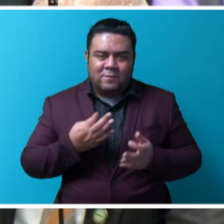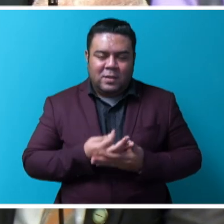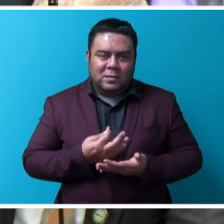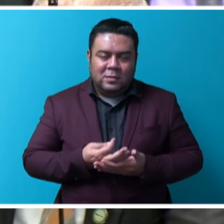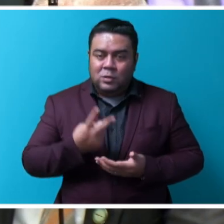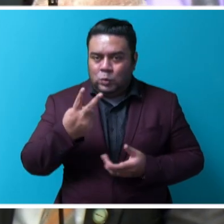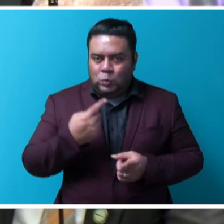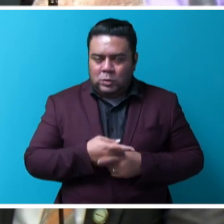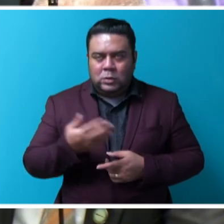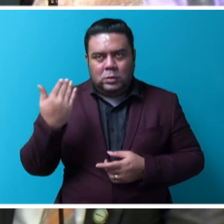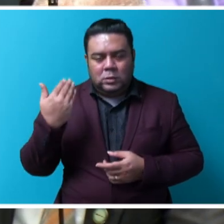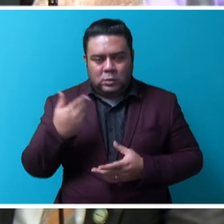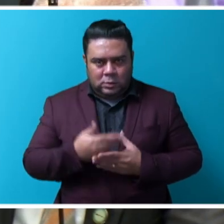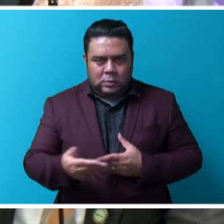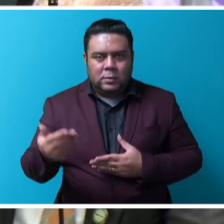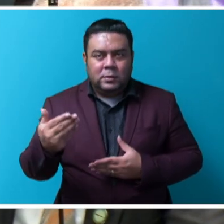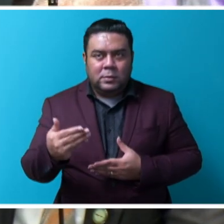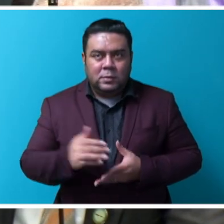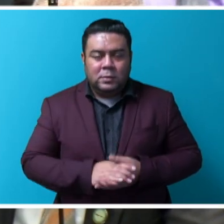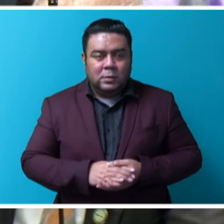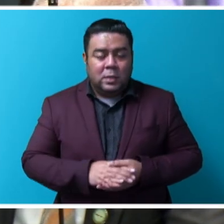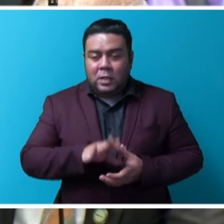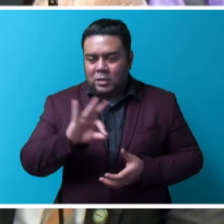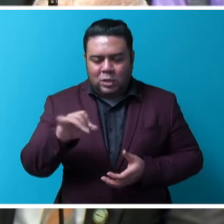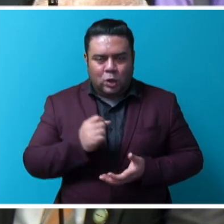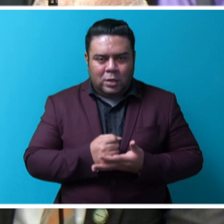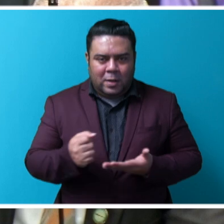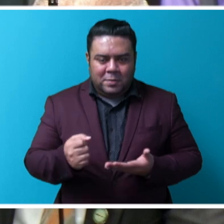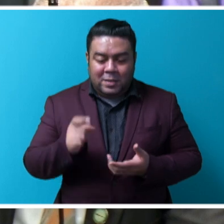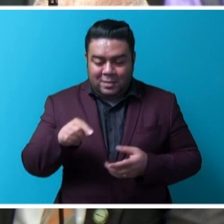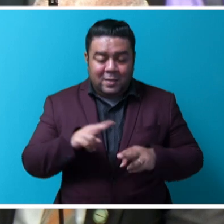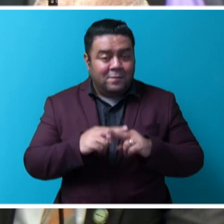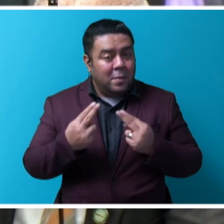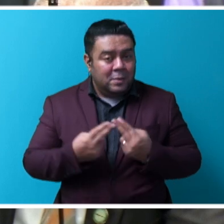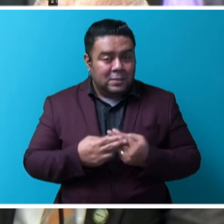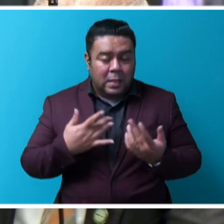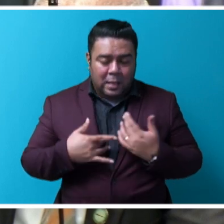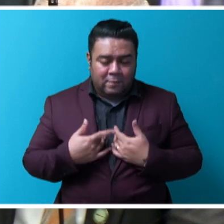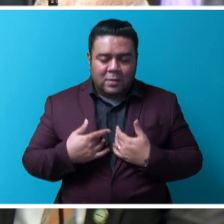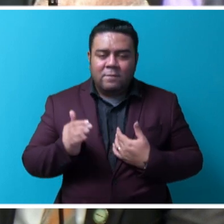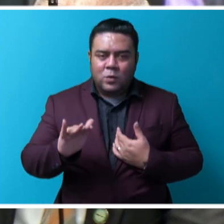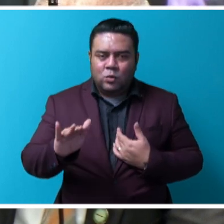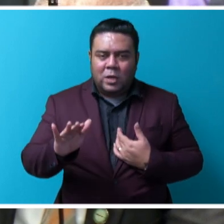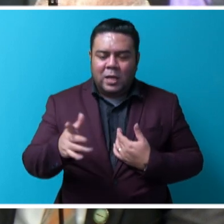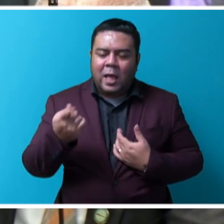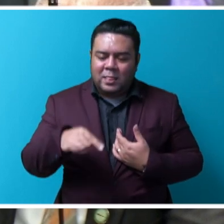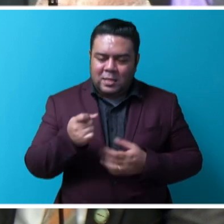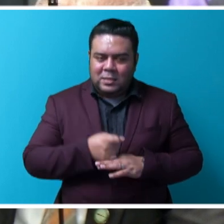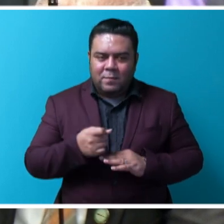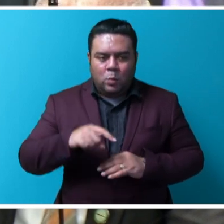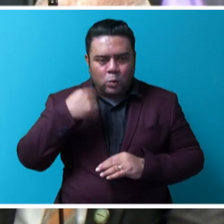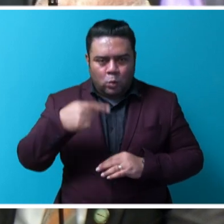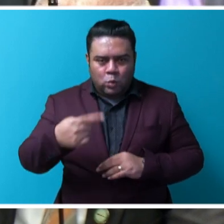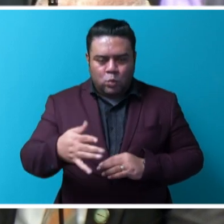policy and NDCs are shaping a clear path toward clean energy aligned with our development goals. Third,